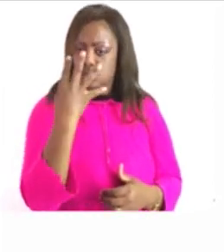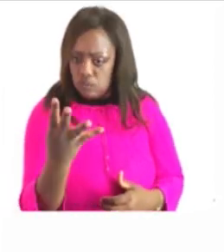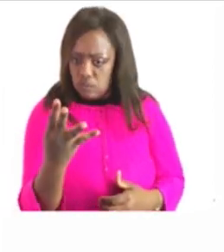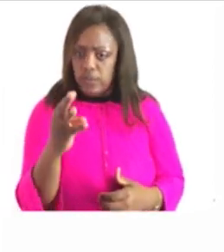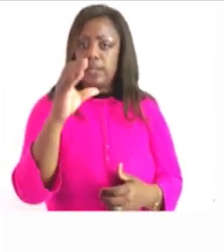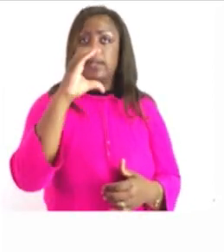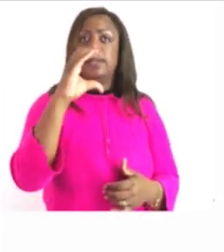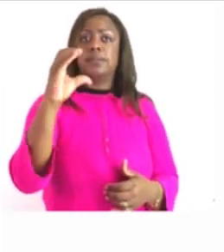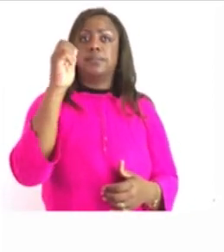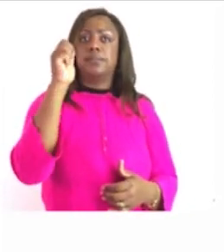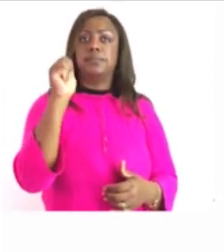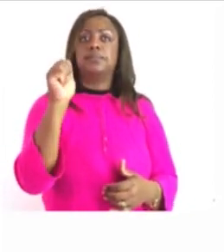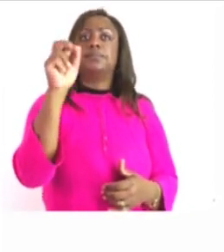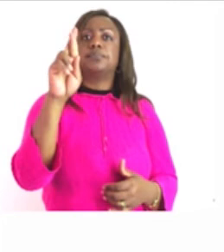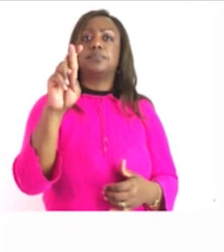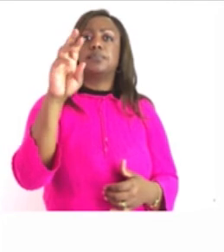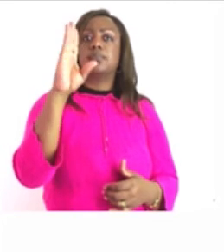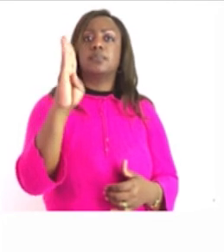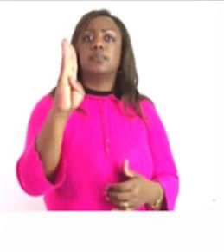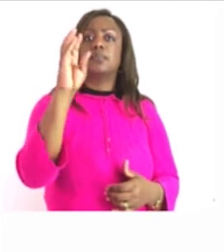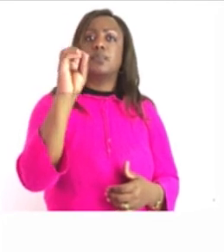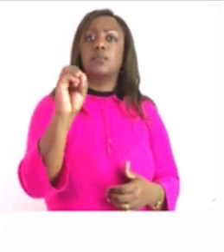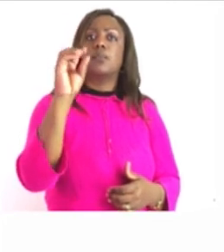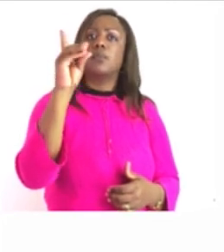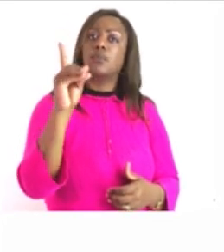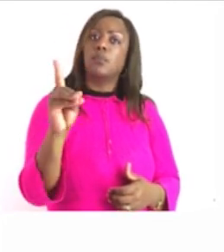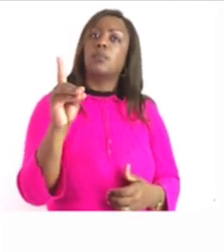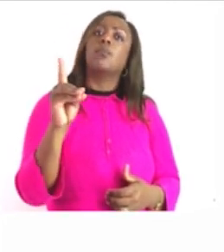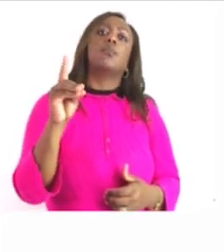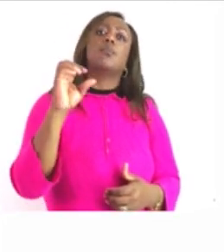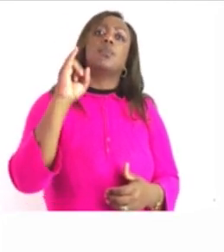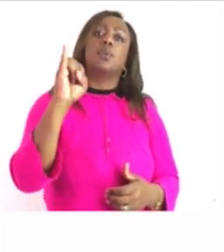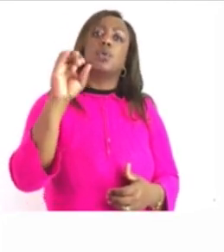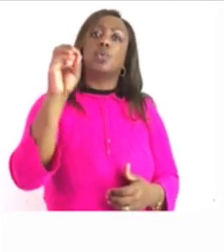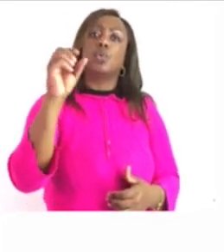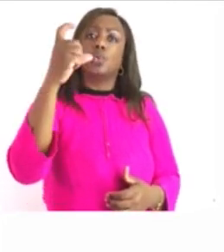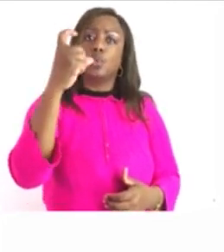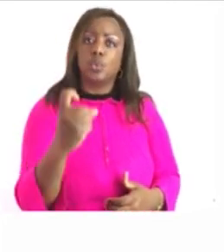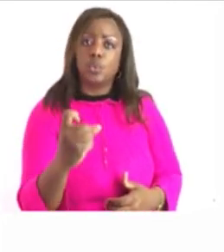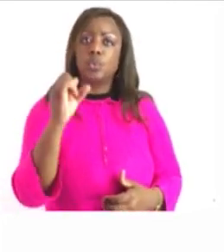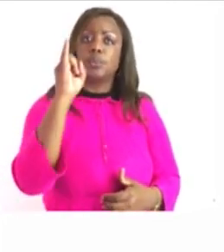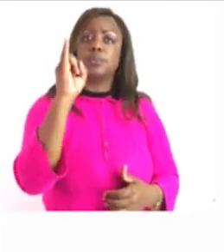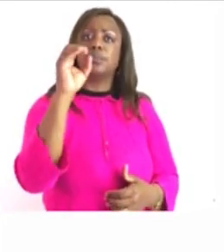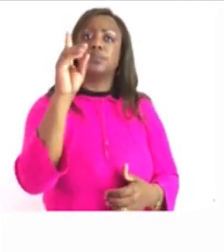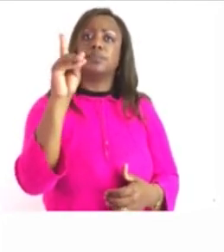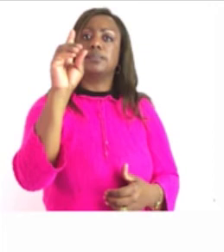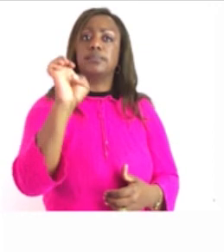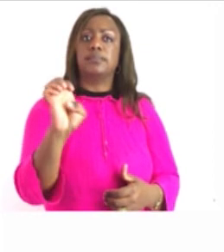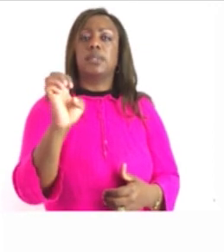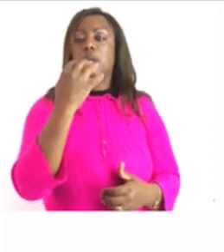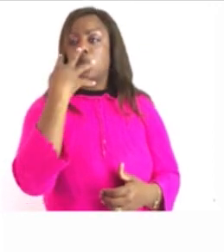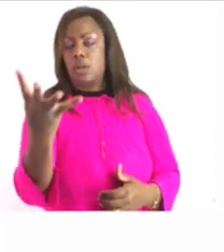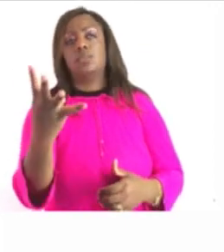from the lungs to the other parts of the body, which are part of the breathing system, until it